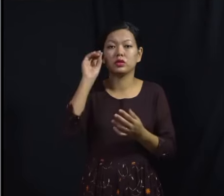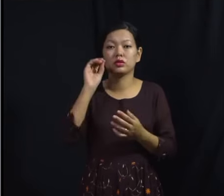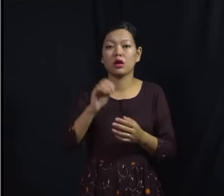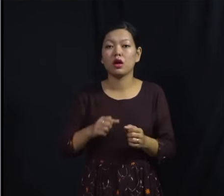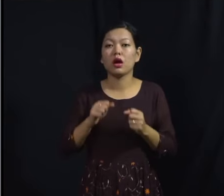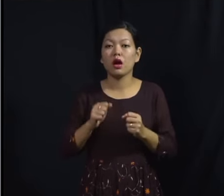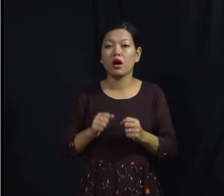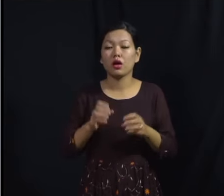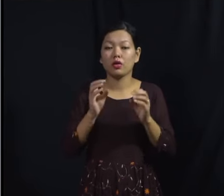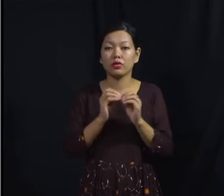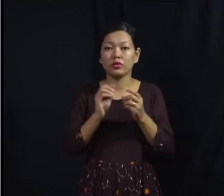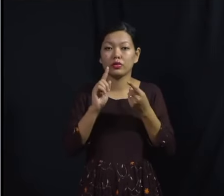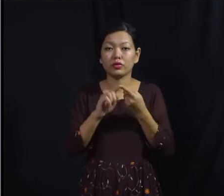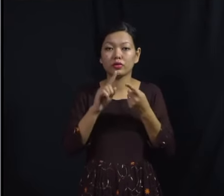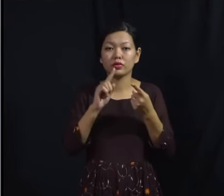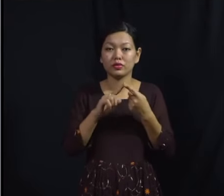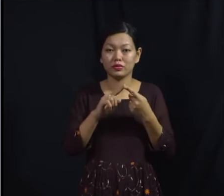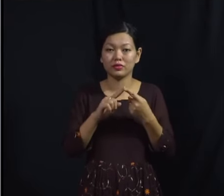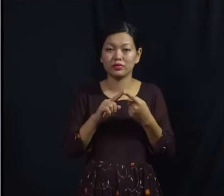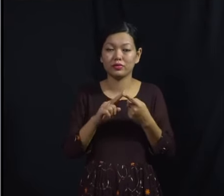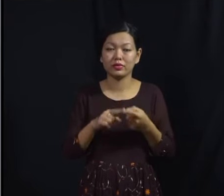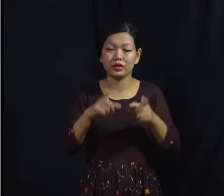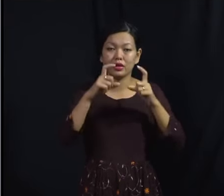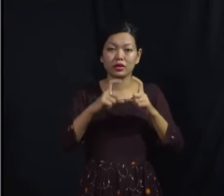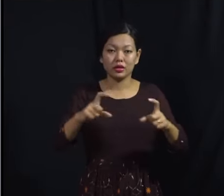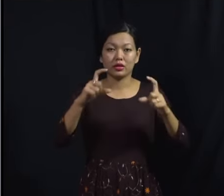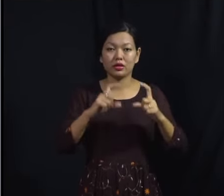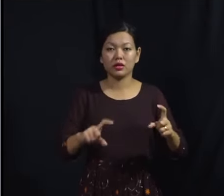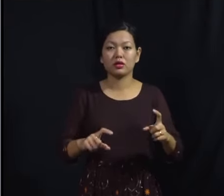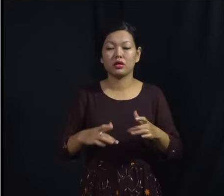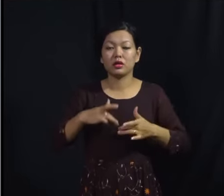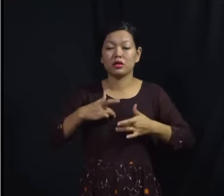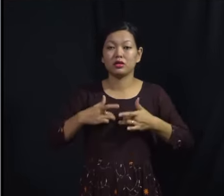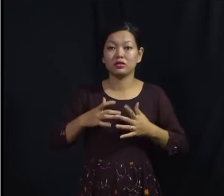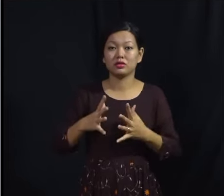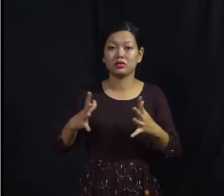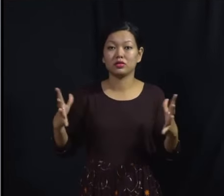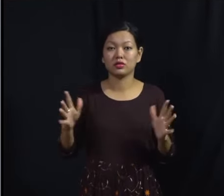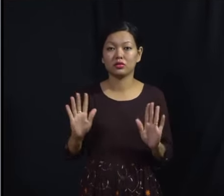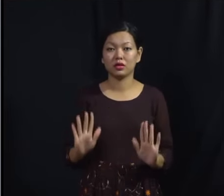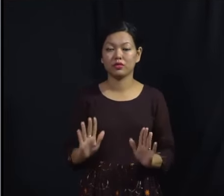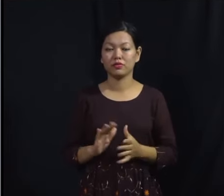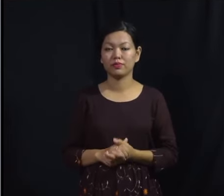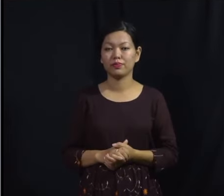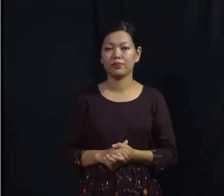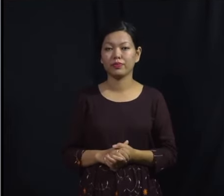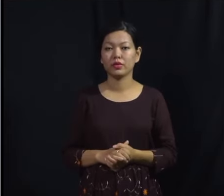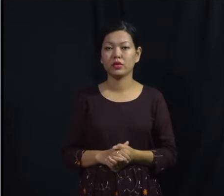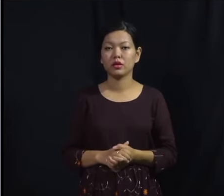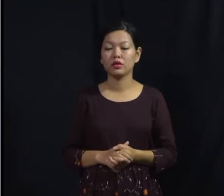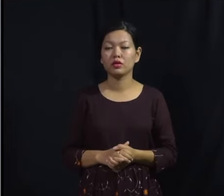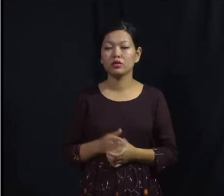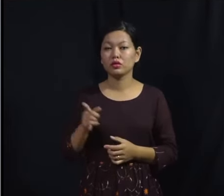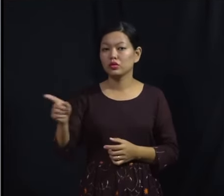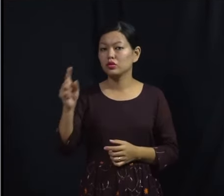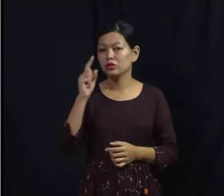would ask. Big enough to visit the bee farm. You know, when she was big enough to visit the bee farm, still she was being denied, and yet she insisted to